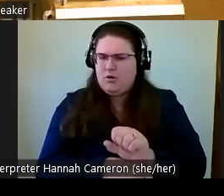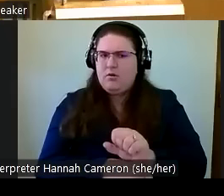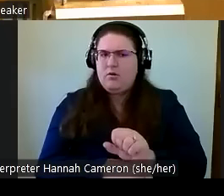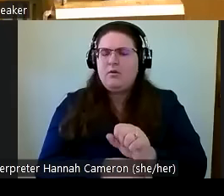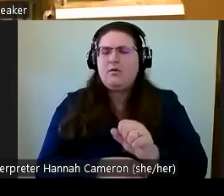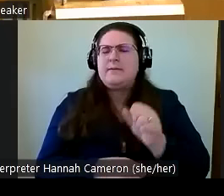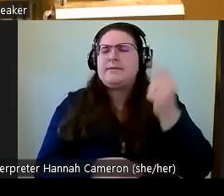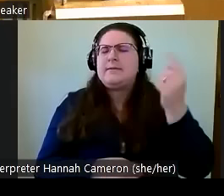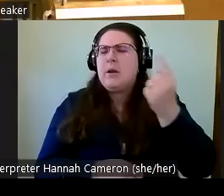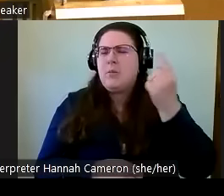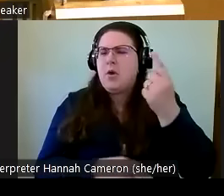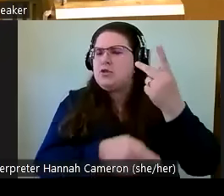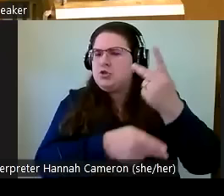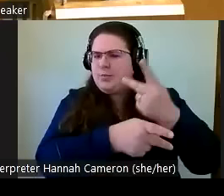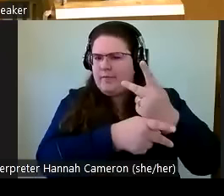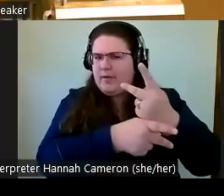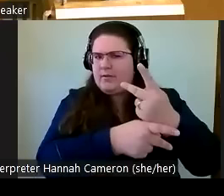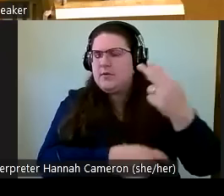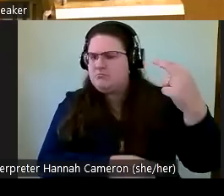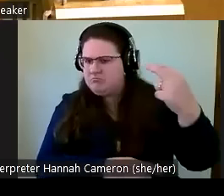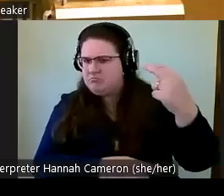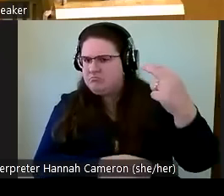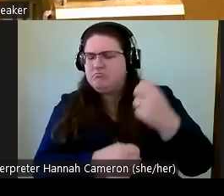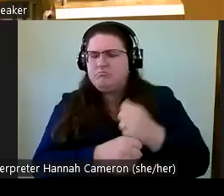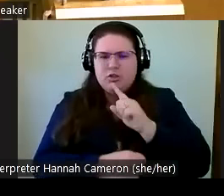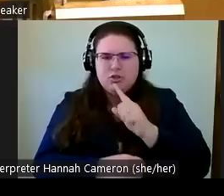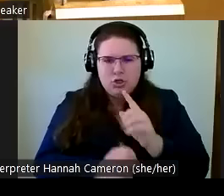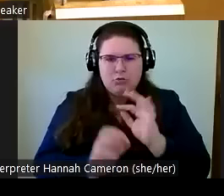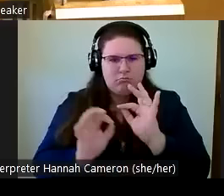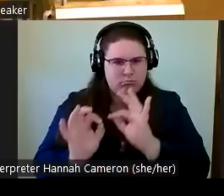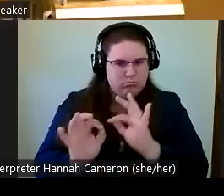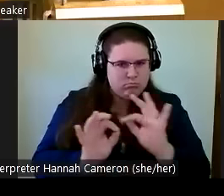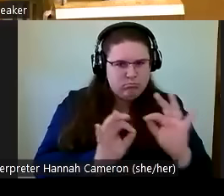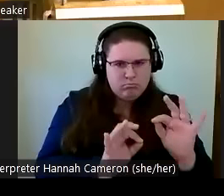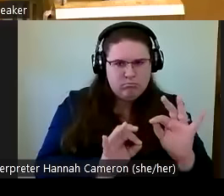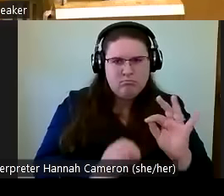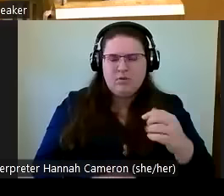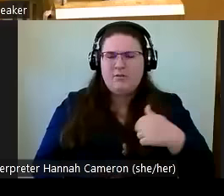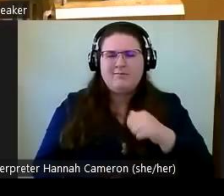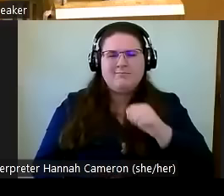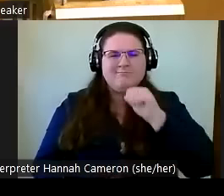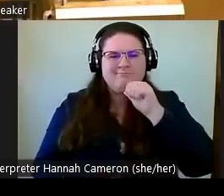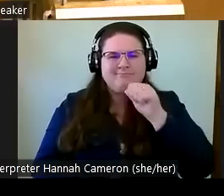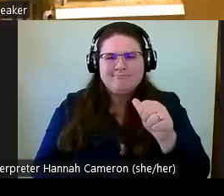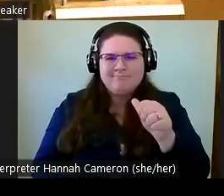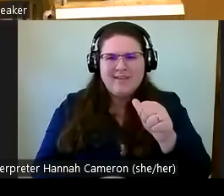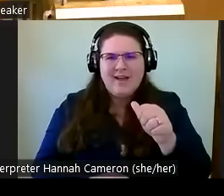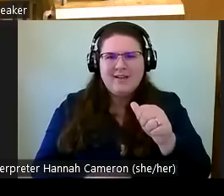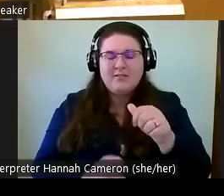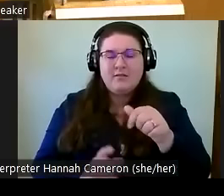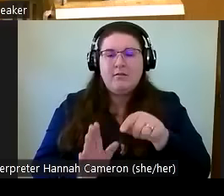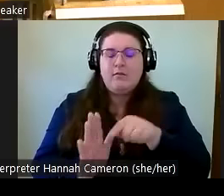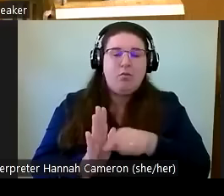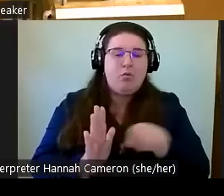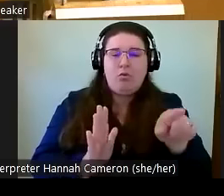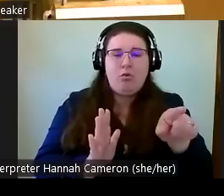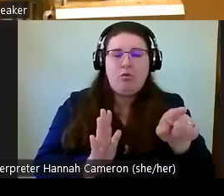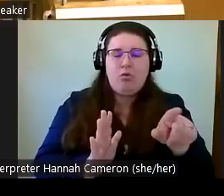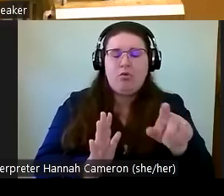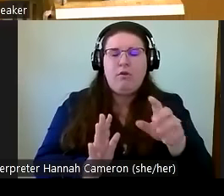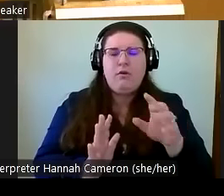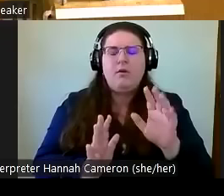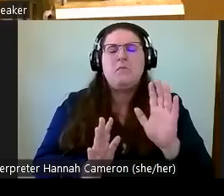was making sure that I was not doing things I shouldn't be doing. And so they